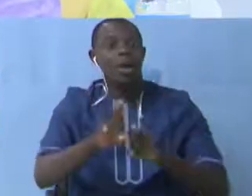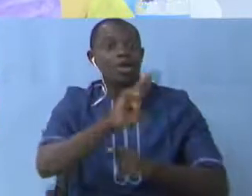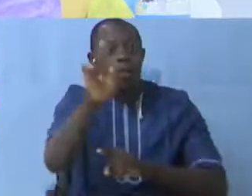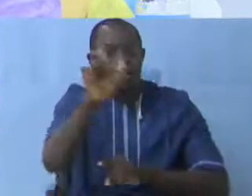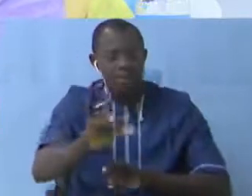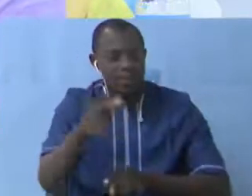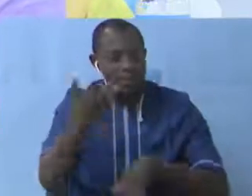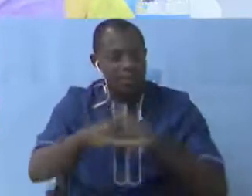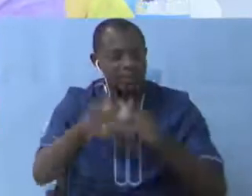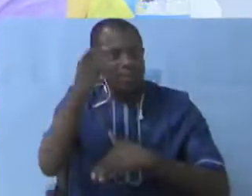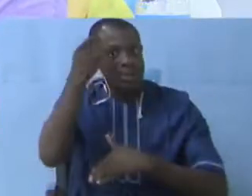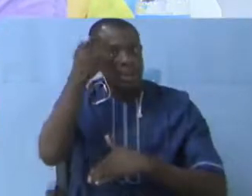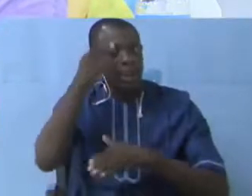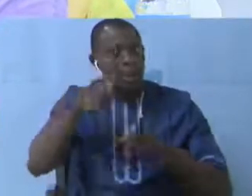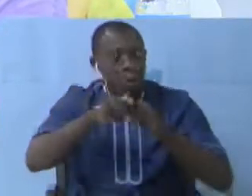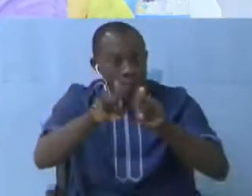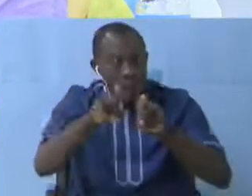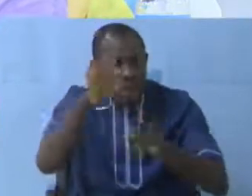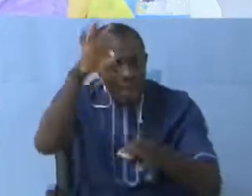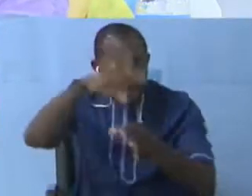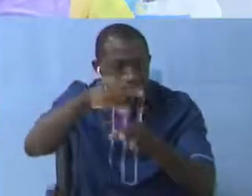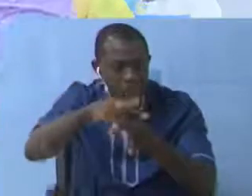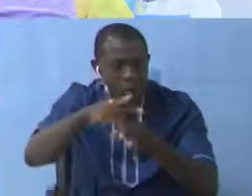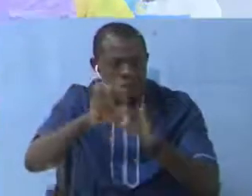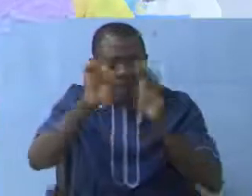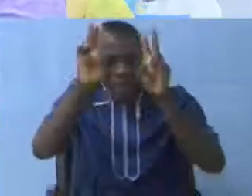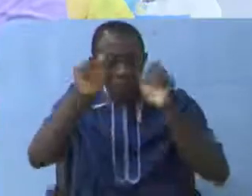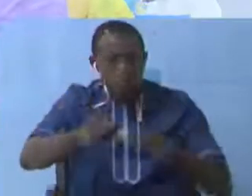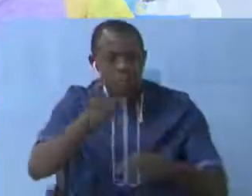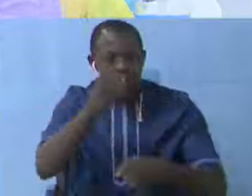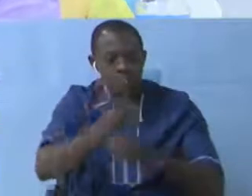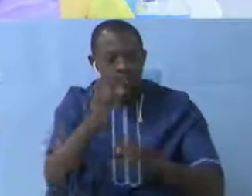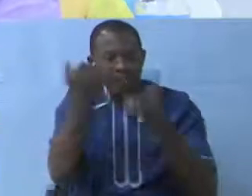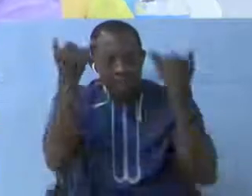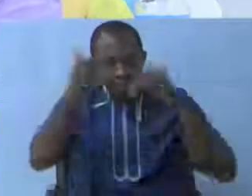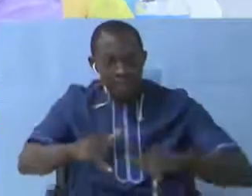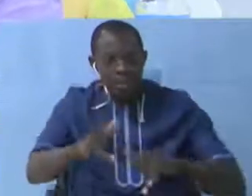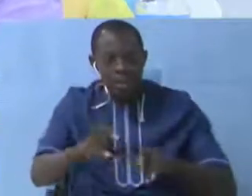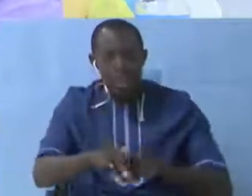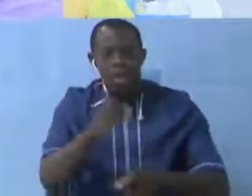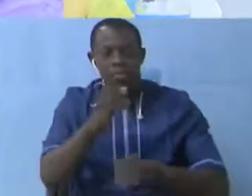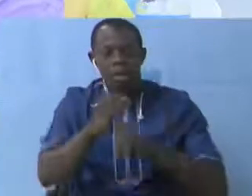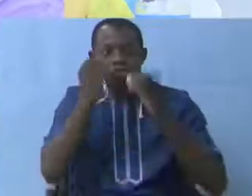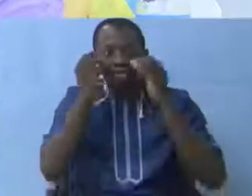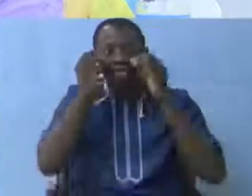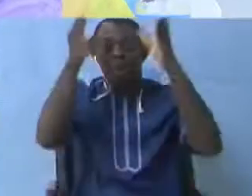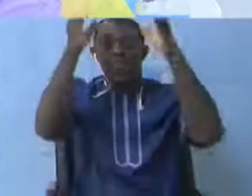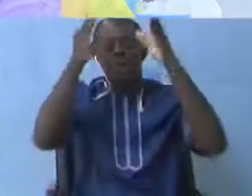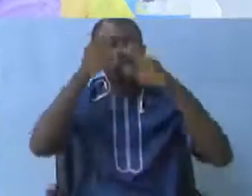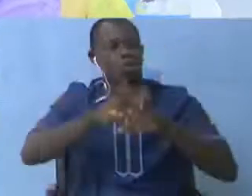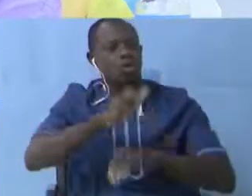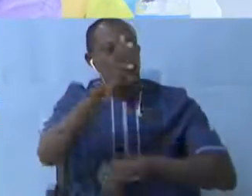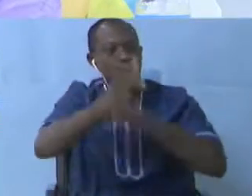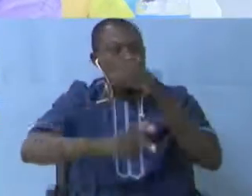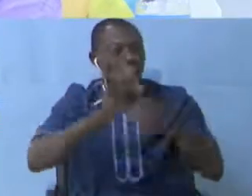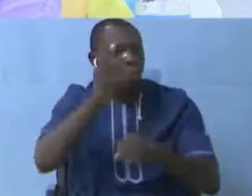election, Jammeh would be defeated. So it was a surprise, a big shock to the whole world. A